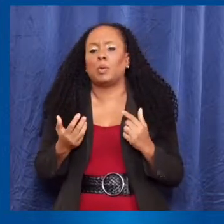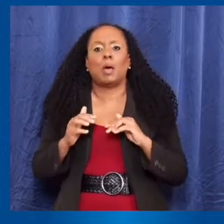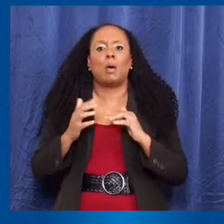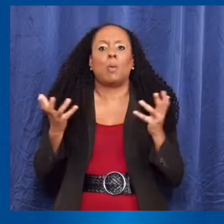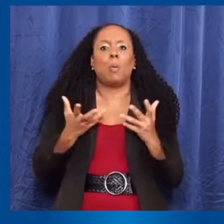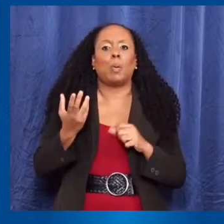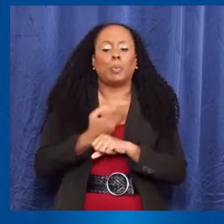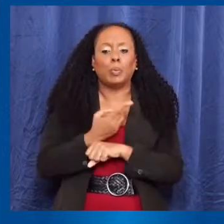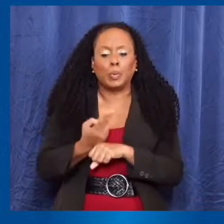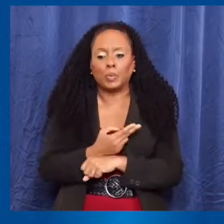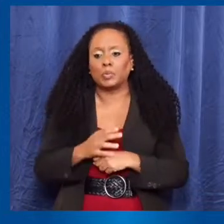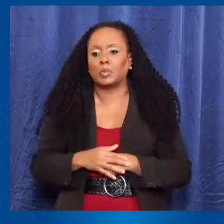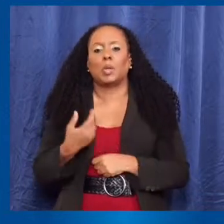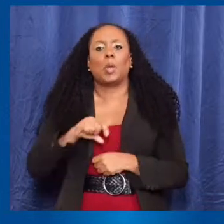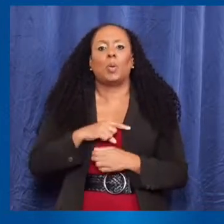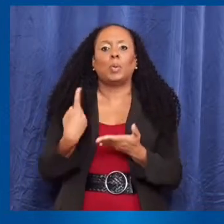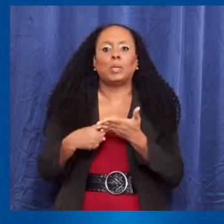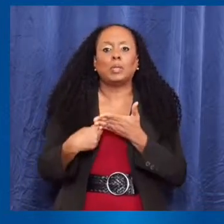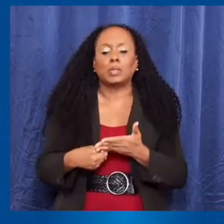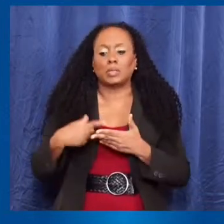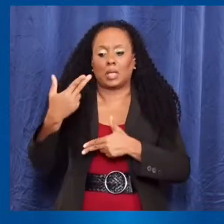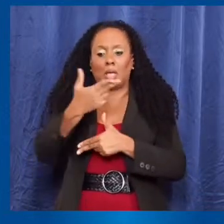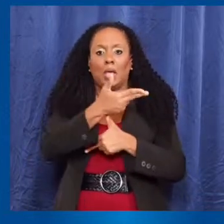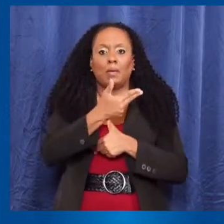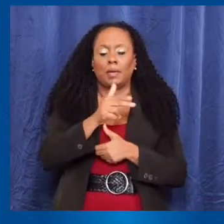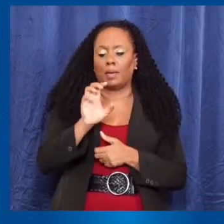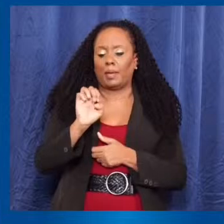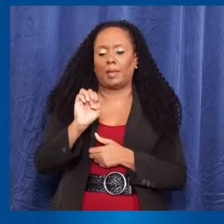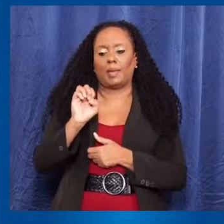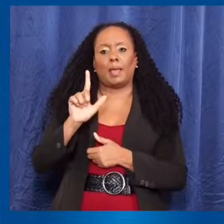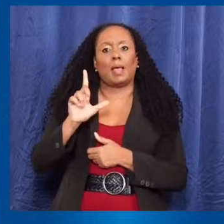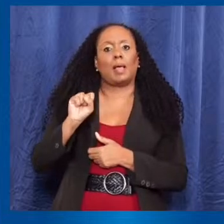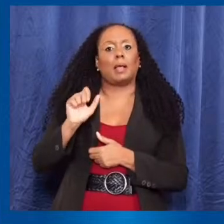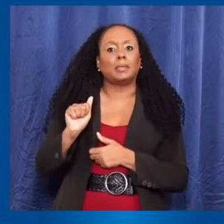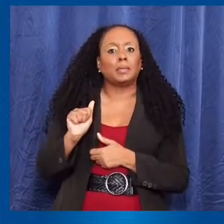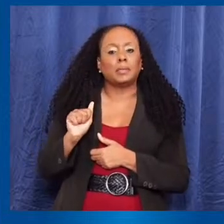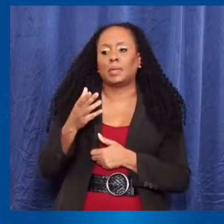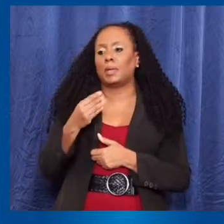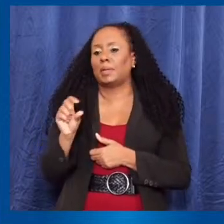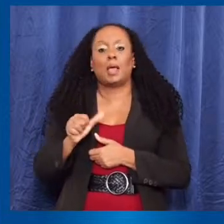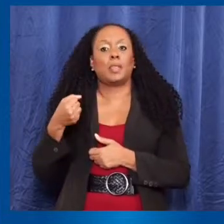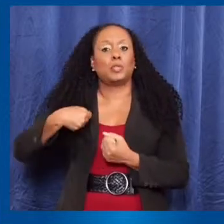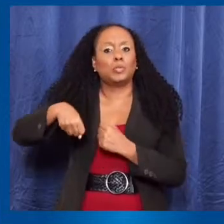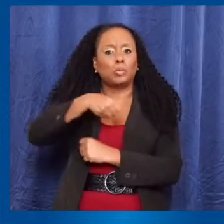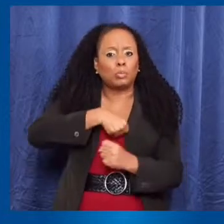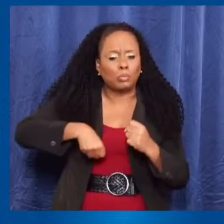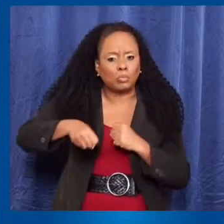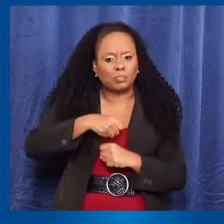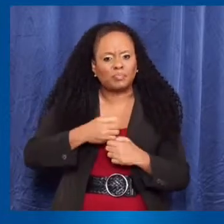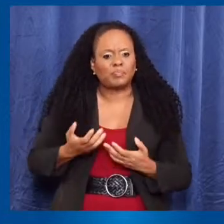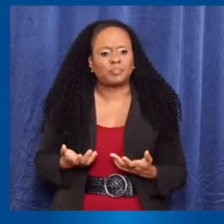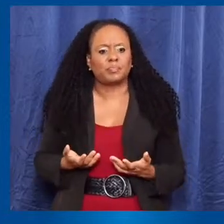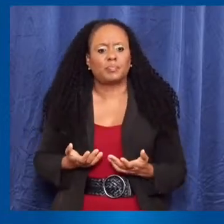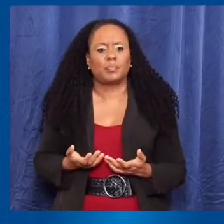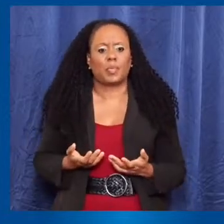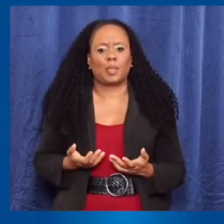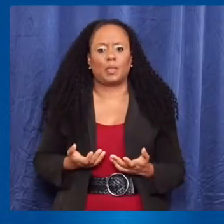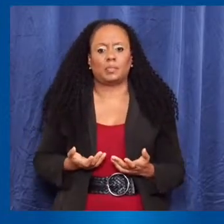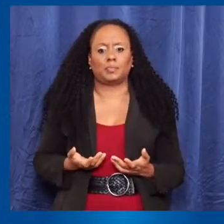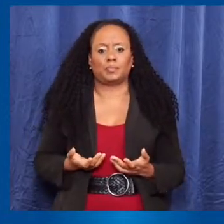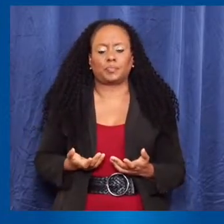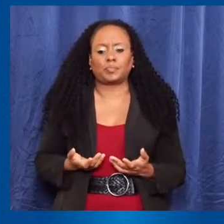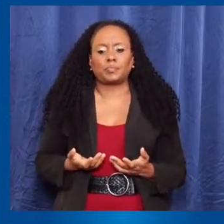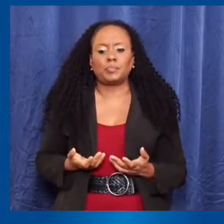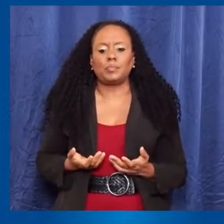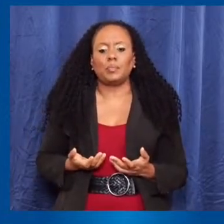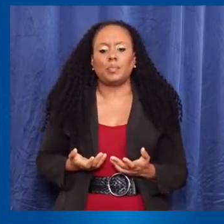about what Hurricane Elsa and the freak storm did, and the fact that even as I settled the government's estimates for